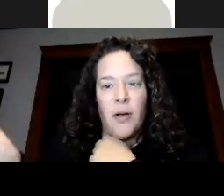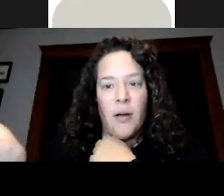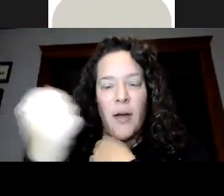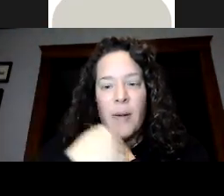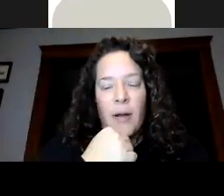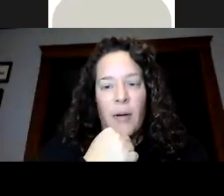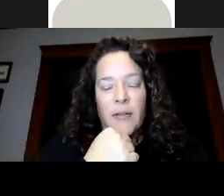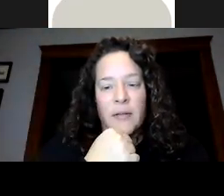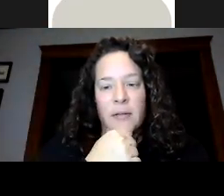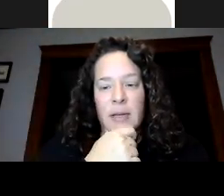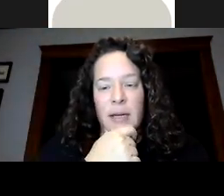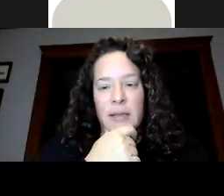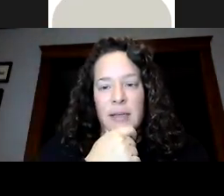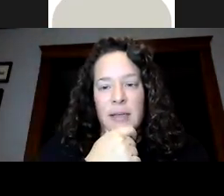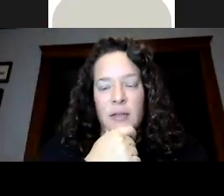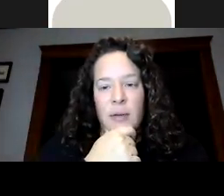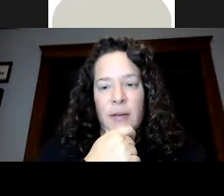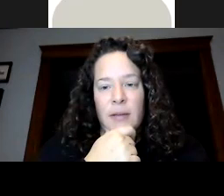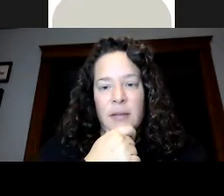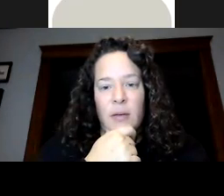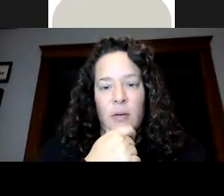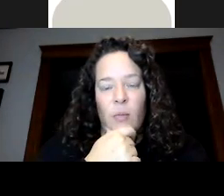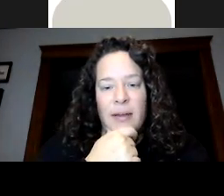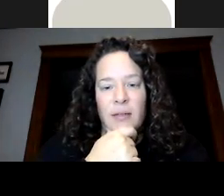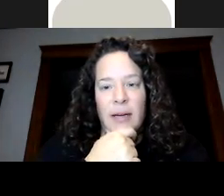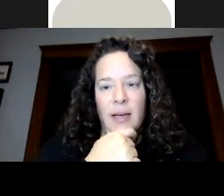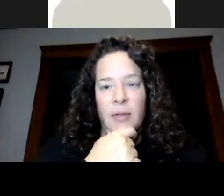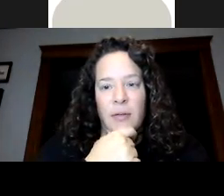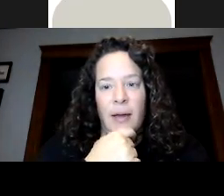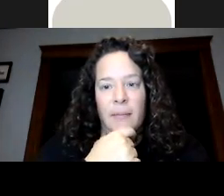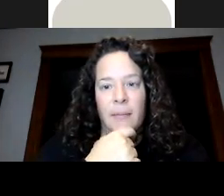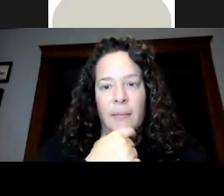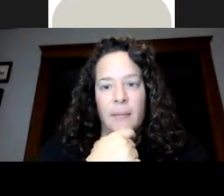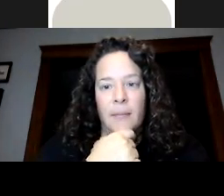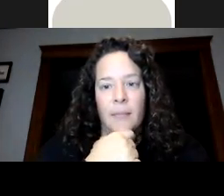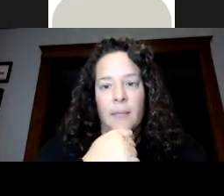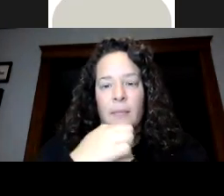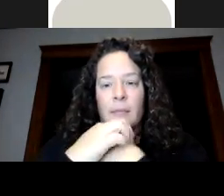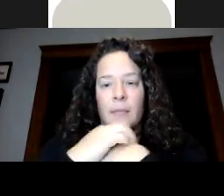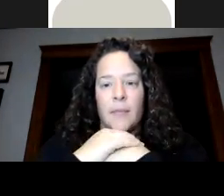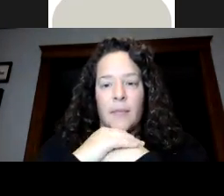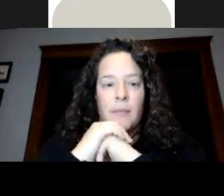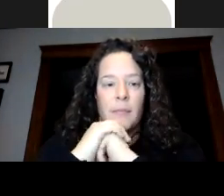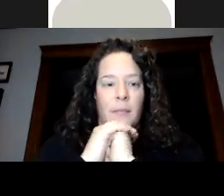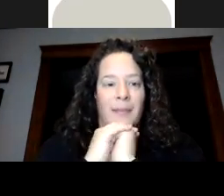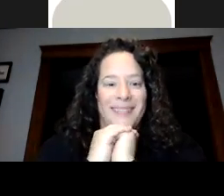more about how other cities are doing this, when is the right time to do that? Now,